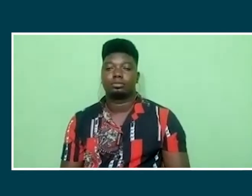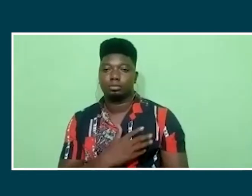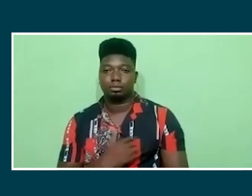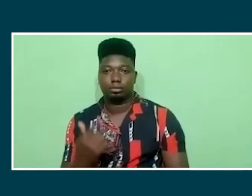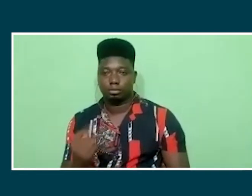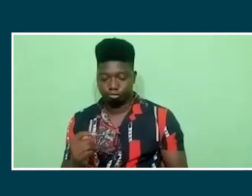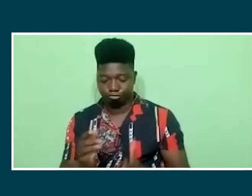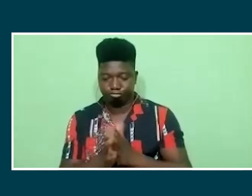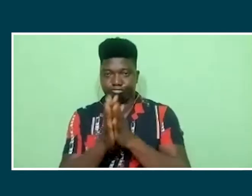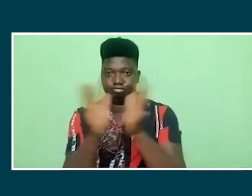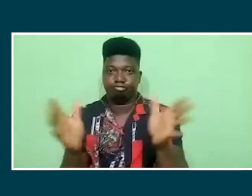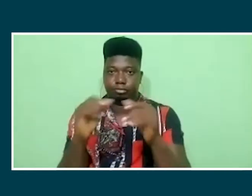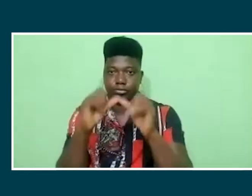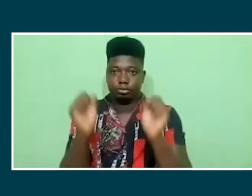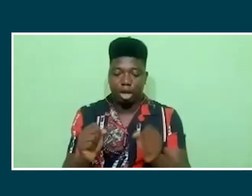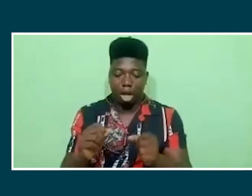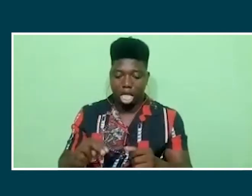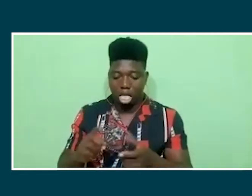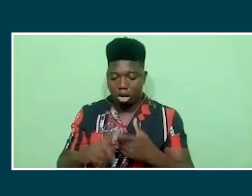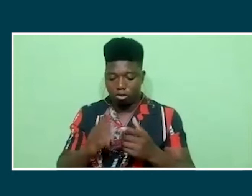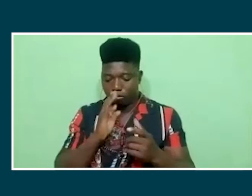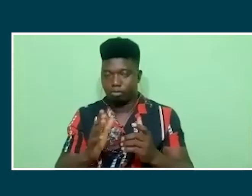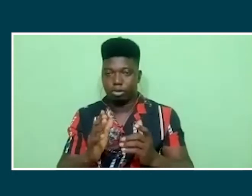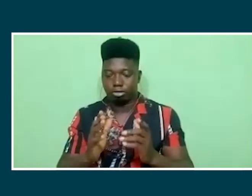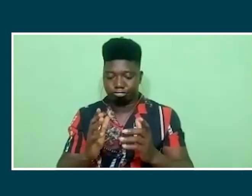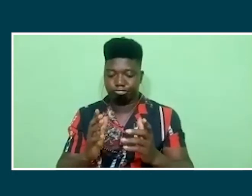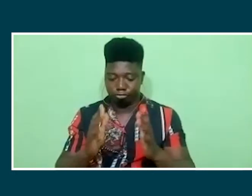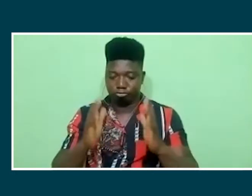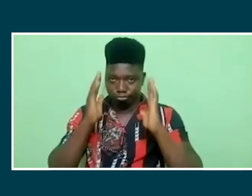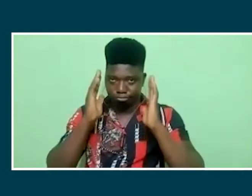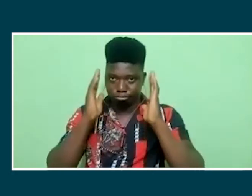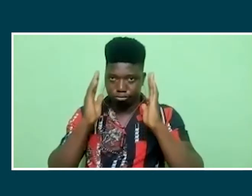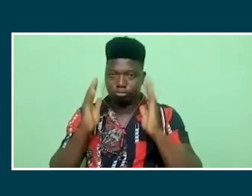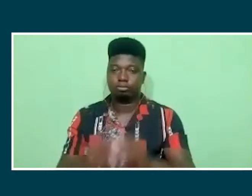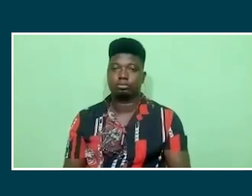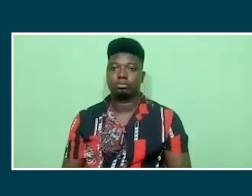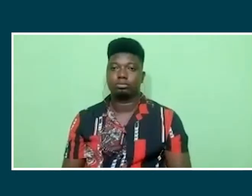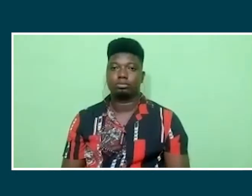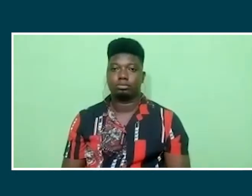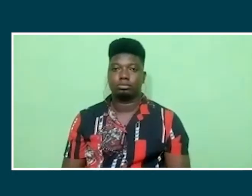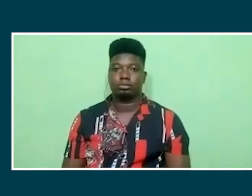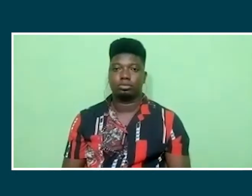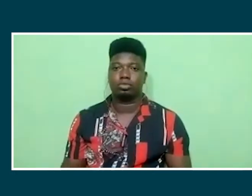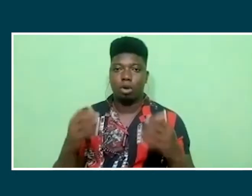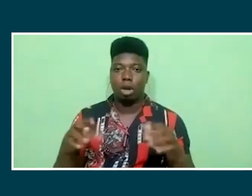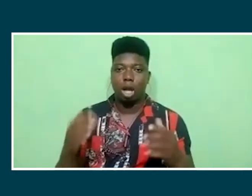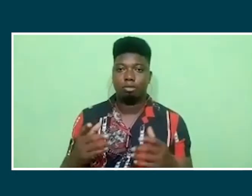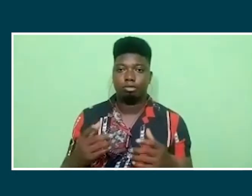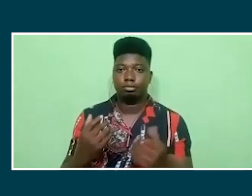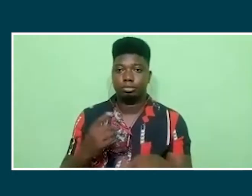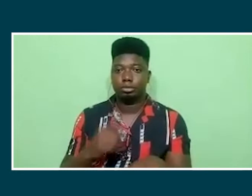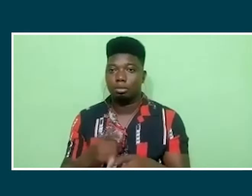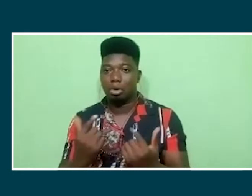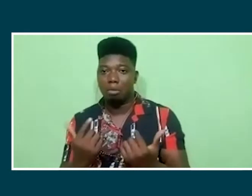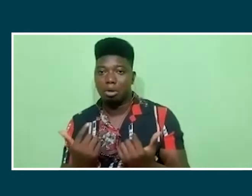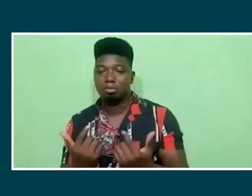needs to be addressed collectively. Wow. Couple things coming up in the chat window. I want to welcome you